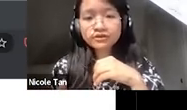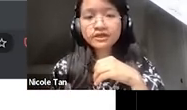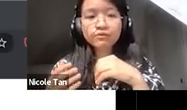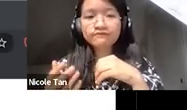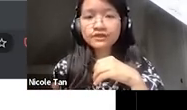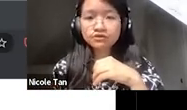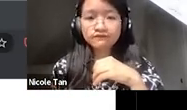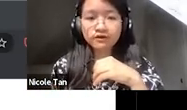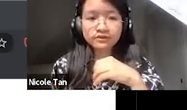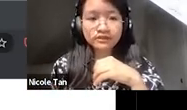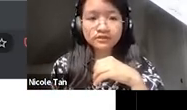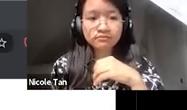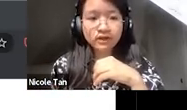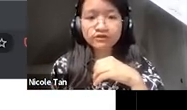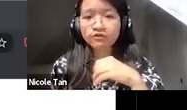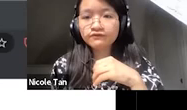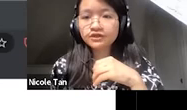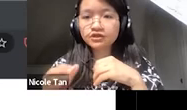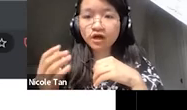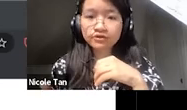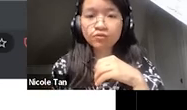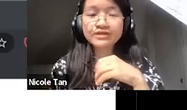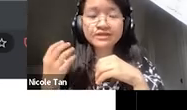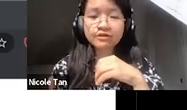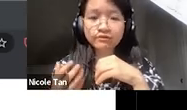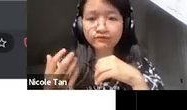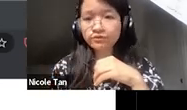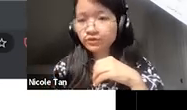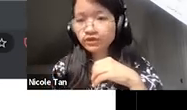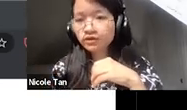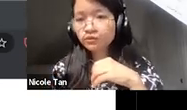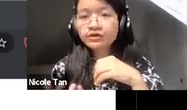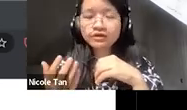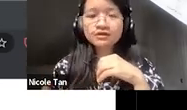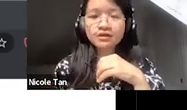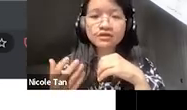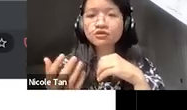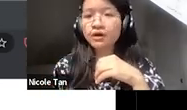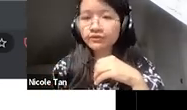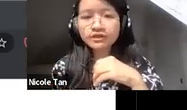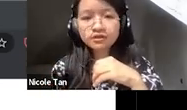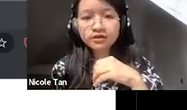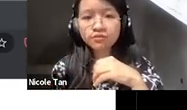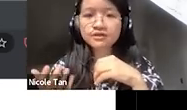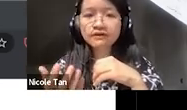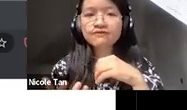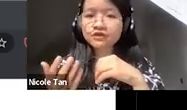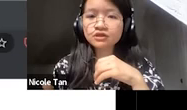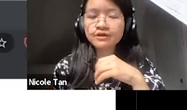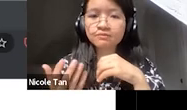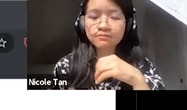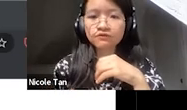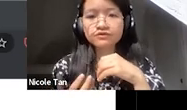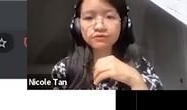To understand what features of alt text blind or low vision shoppers wanted to hear in review imagery, we conducted an initial moderated study with 7